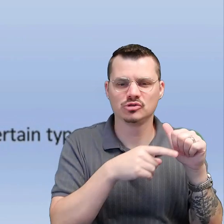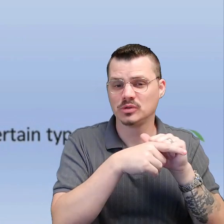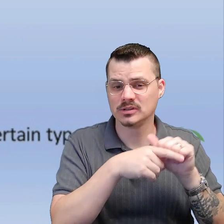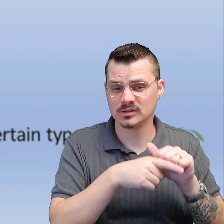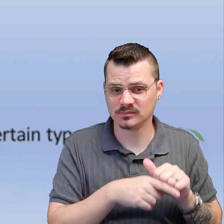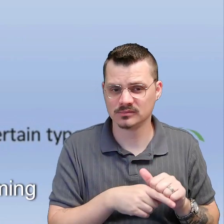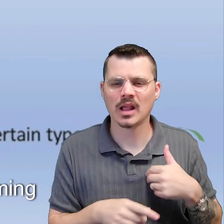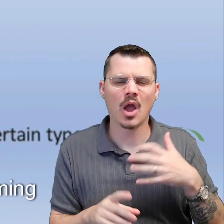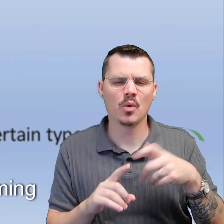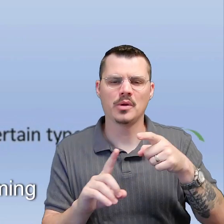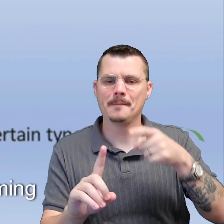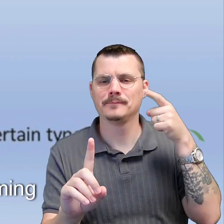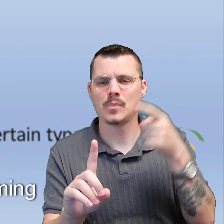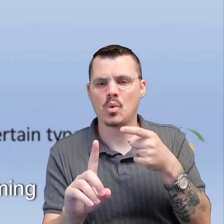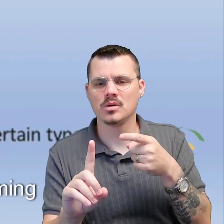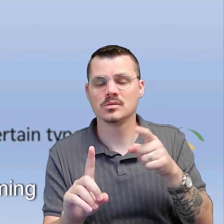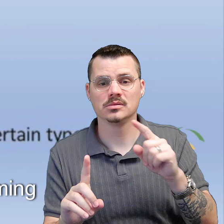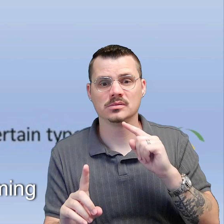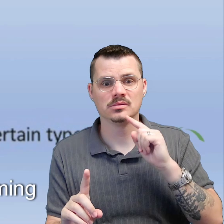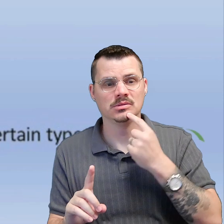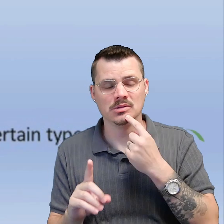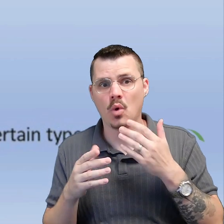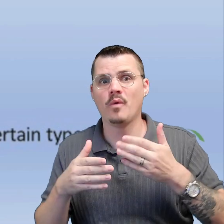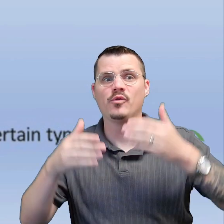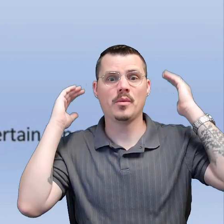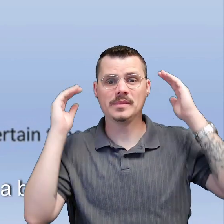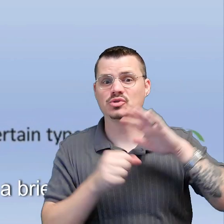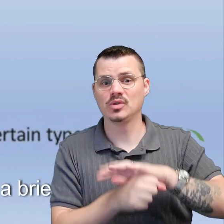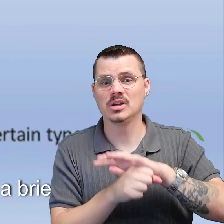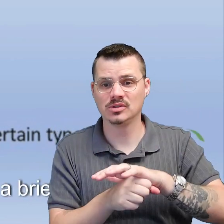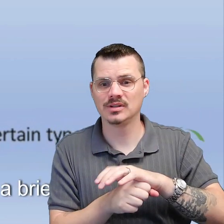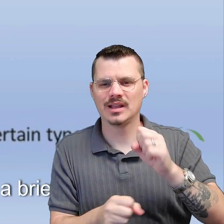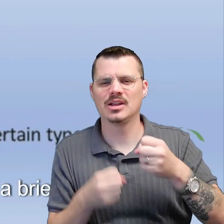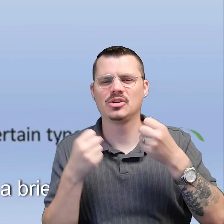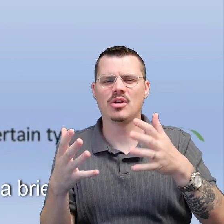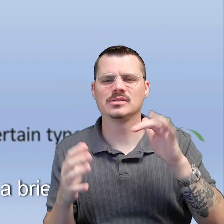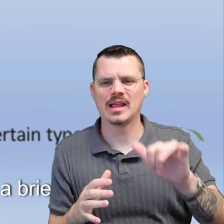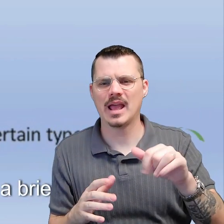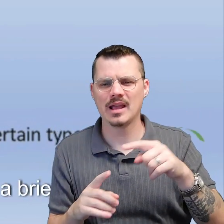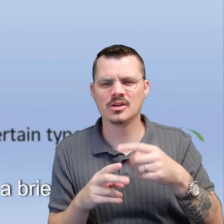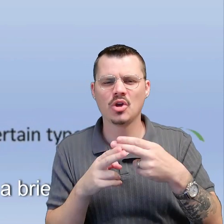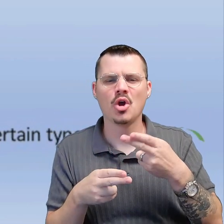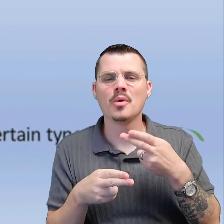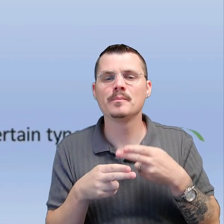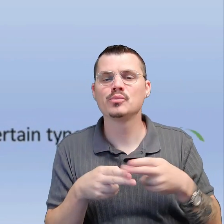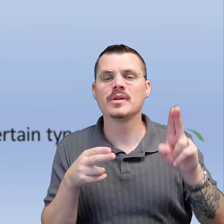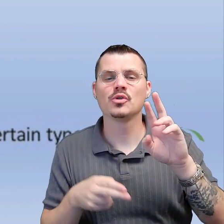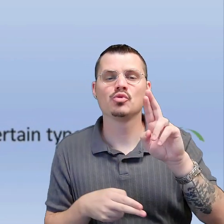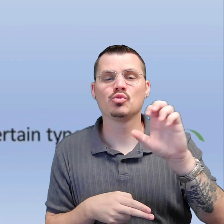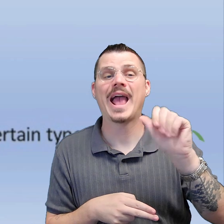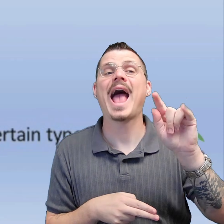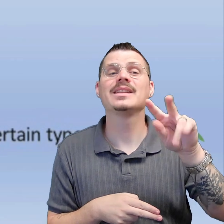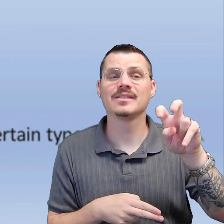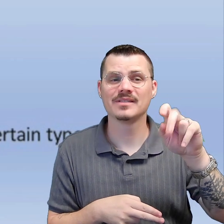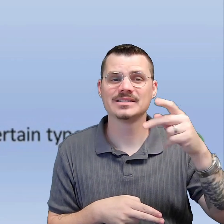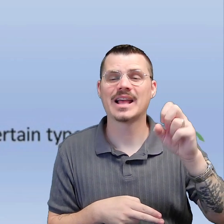seminars. I want to point out extreme overwhelming stress, which can cause a phenomenon called a brief reactive